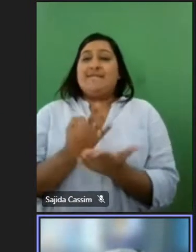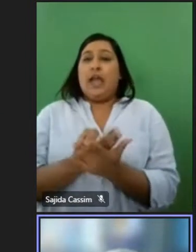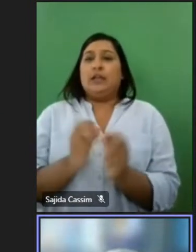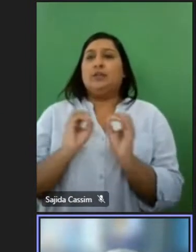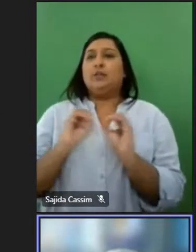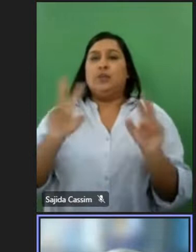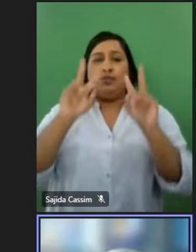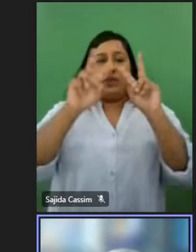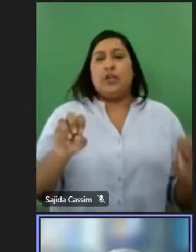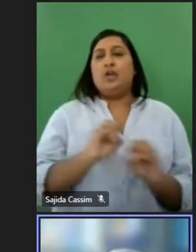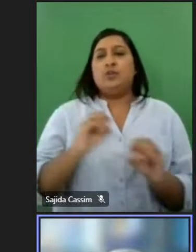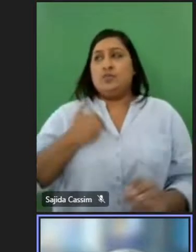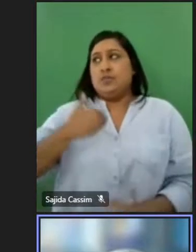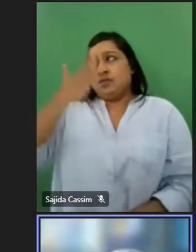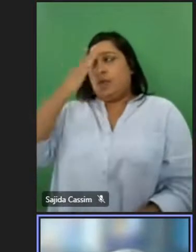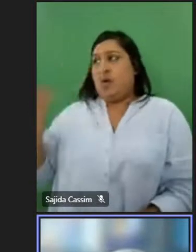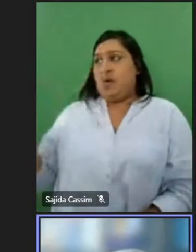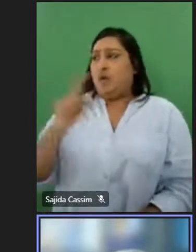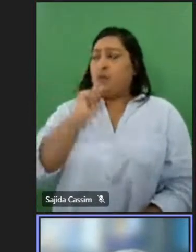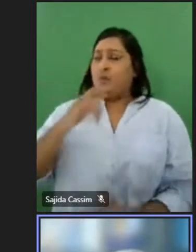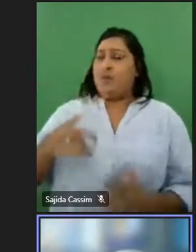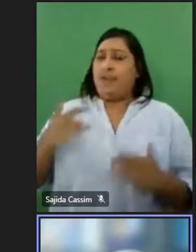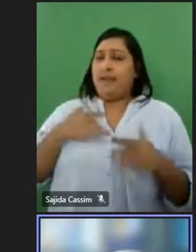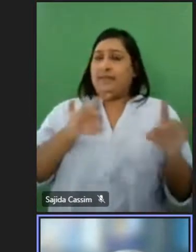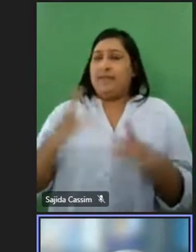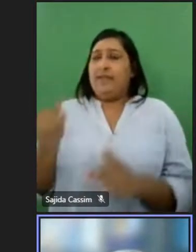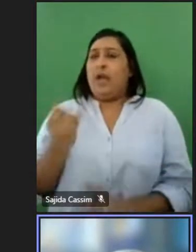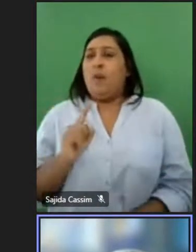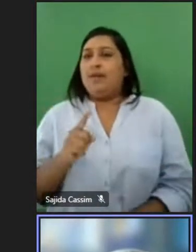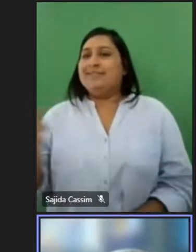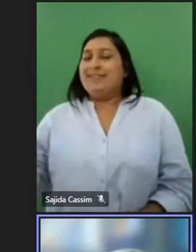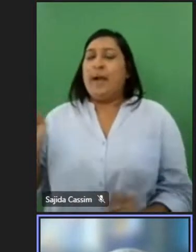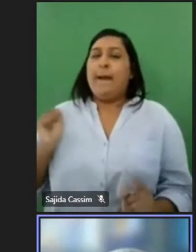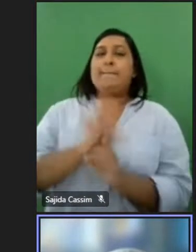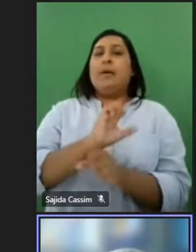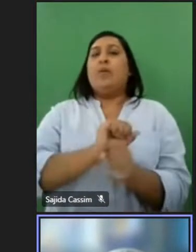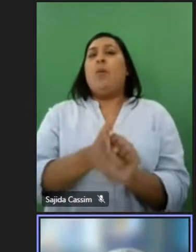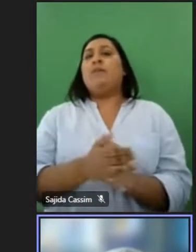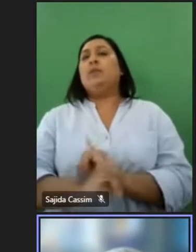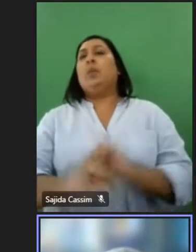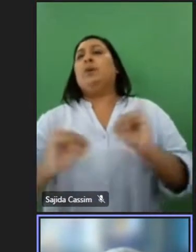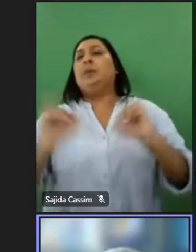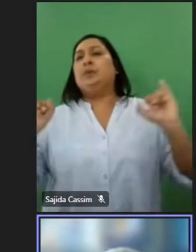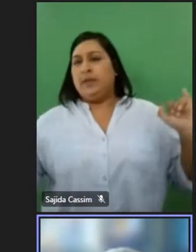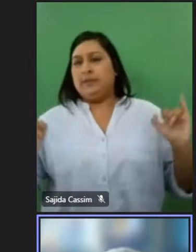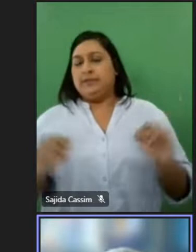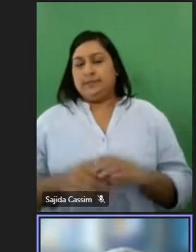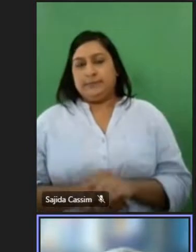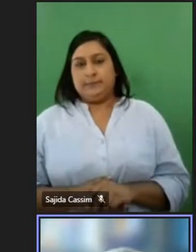and this was causing problems during COVID-19. Next slide, please, Joel.